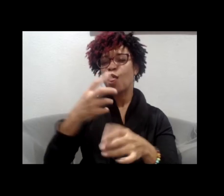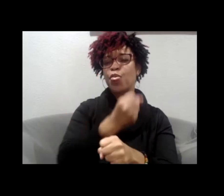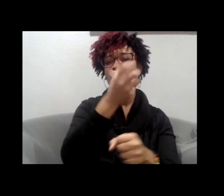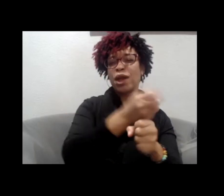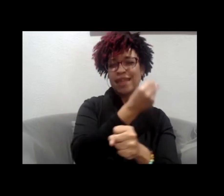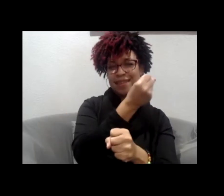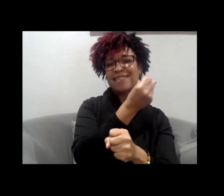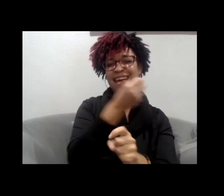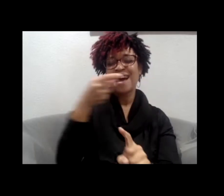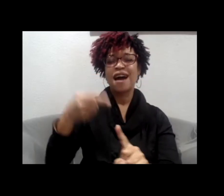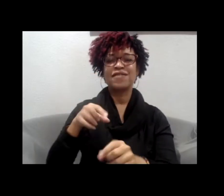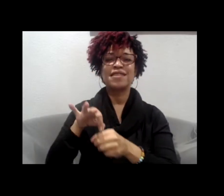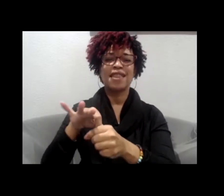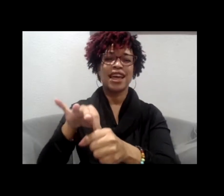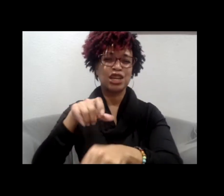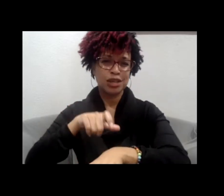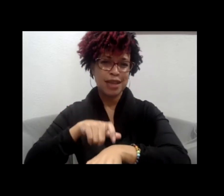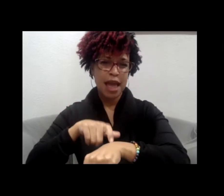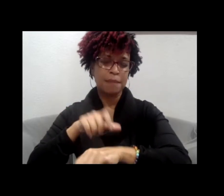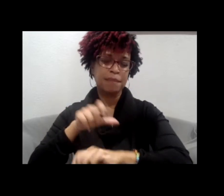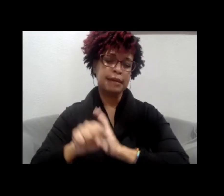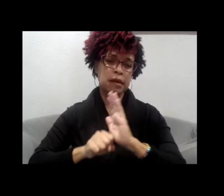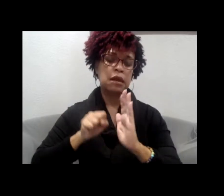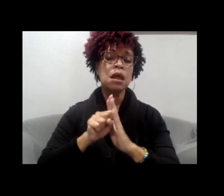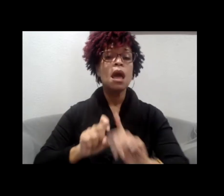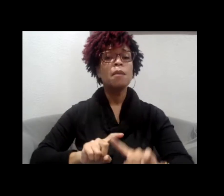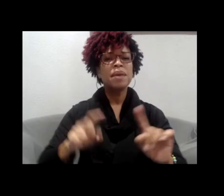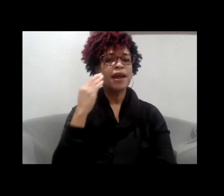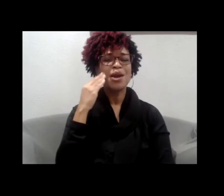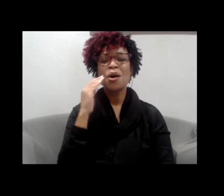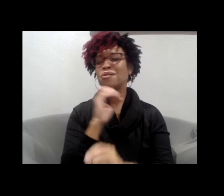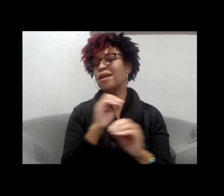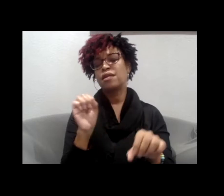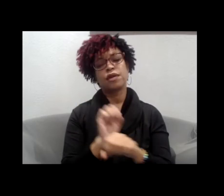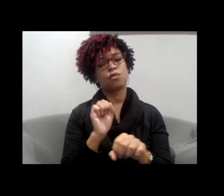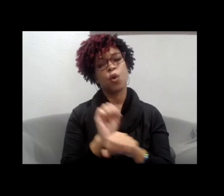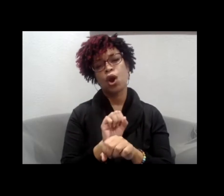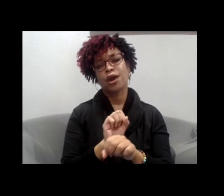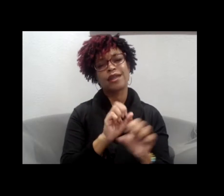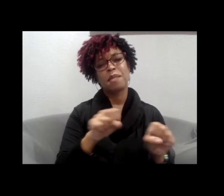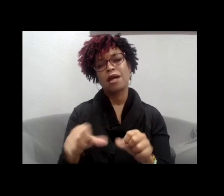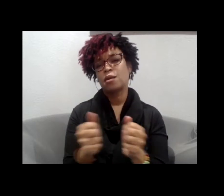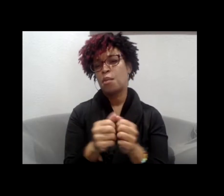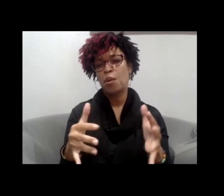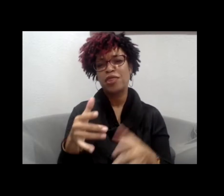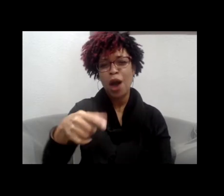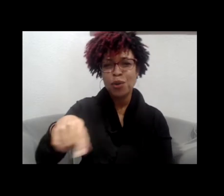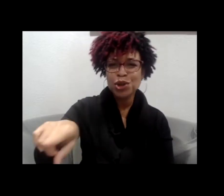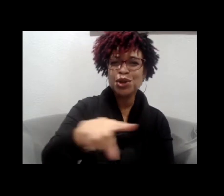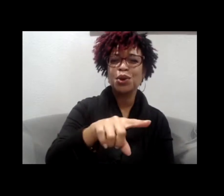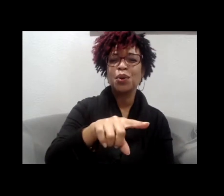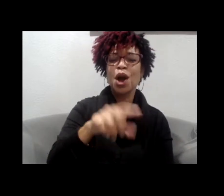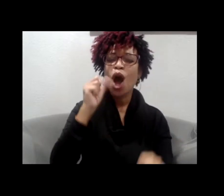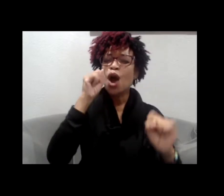of this election season. But I know none of this work is possible without all of you, without our